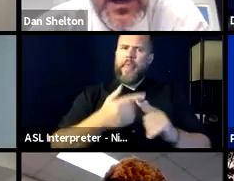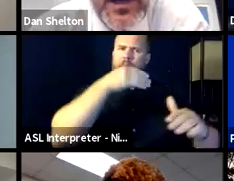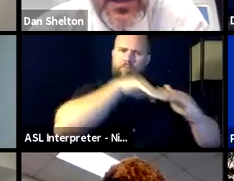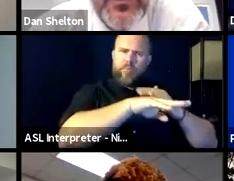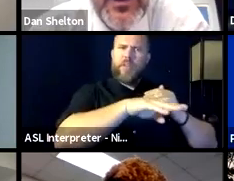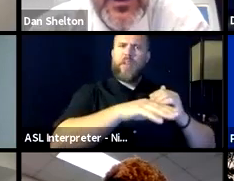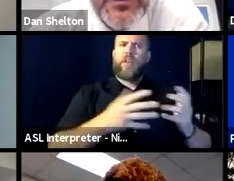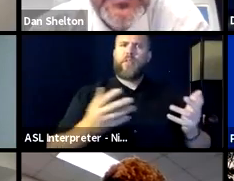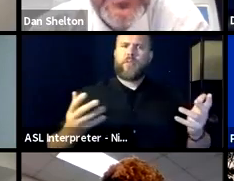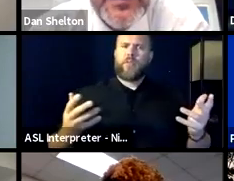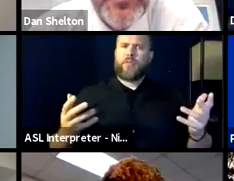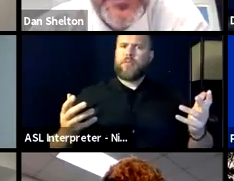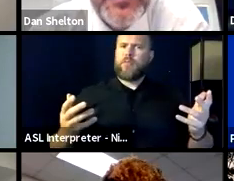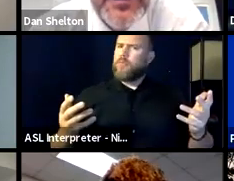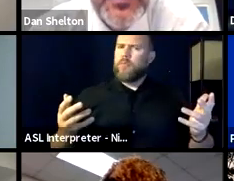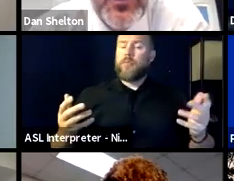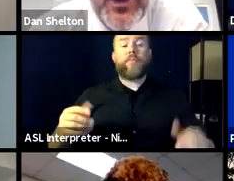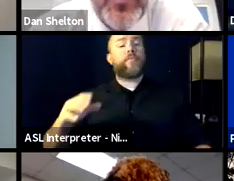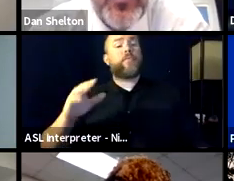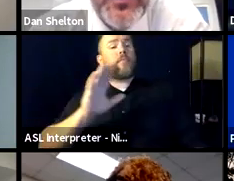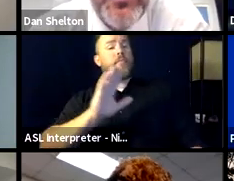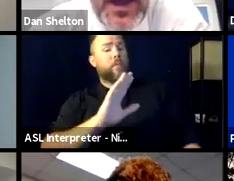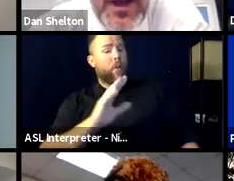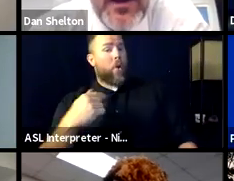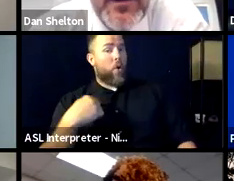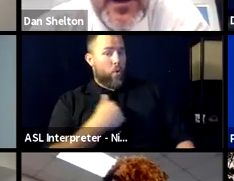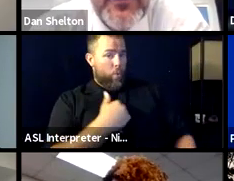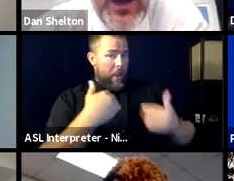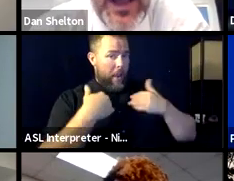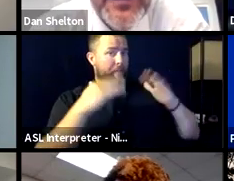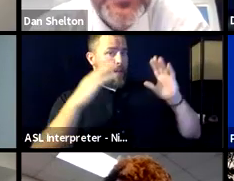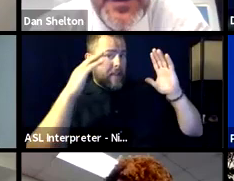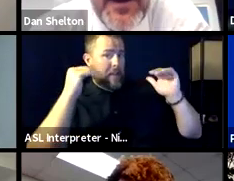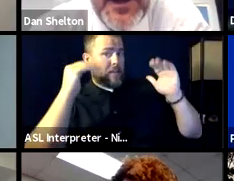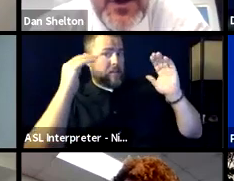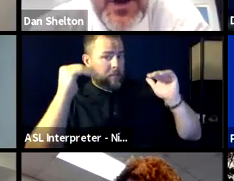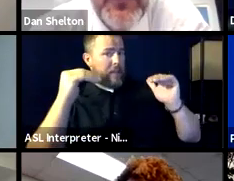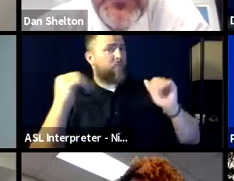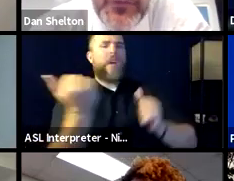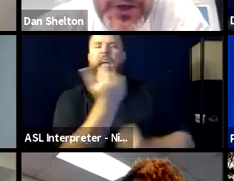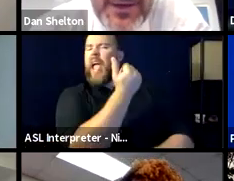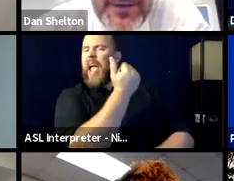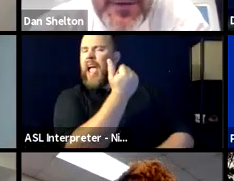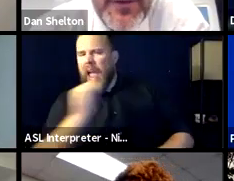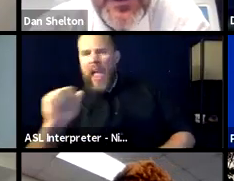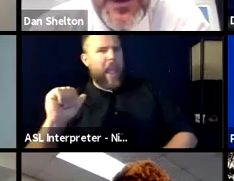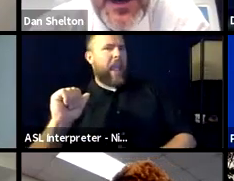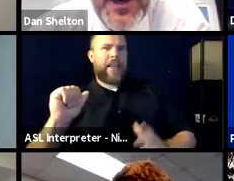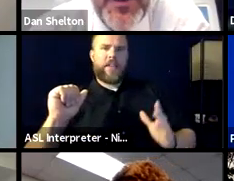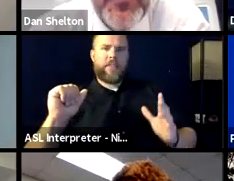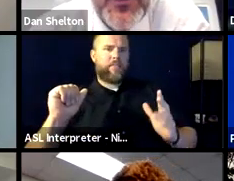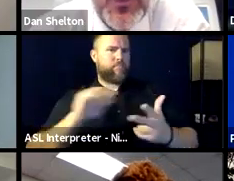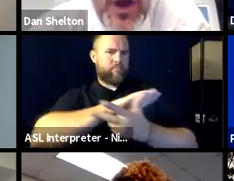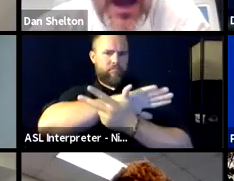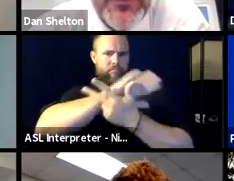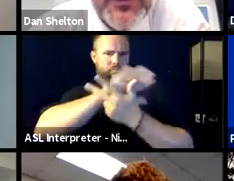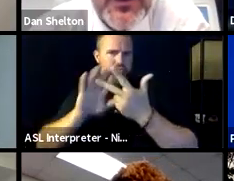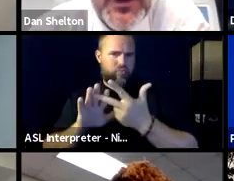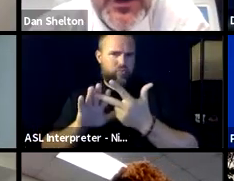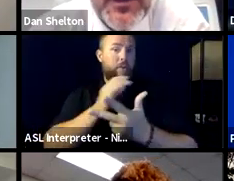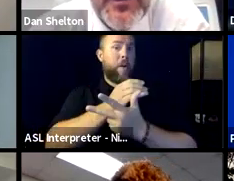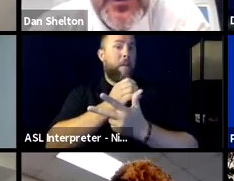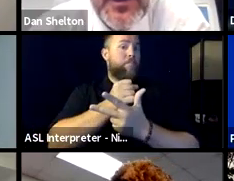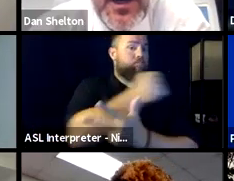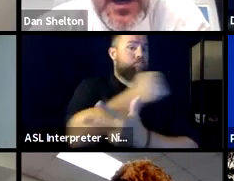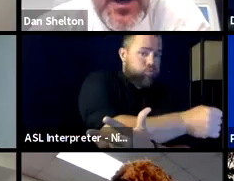So there is an expectation that we are prepared for any scenario of 3 throughout the